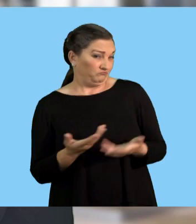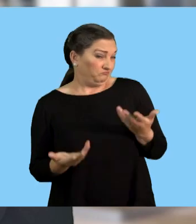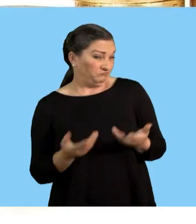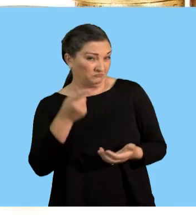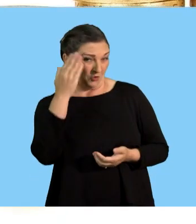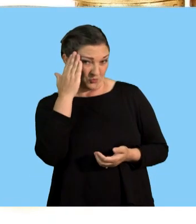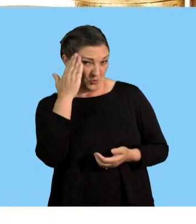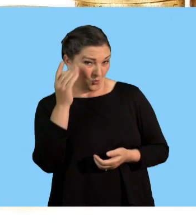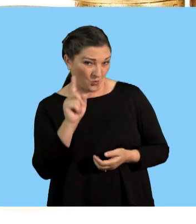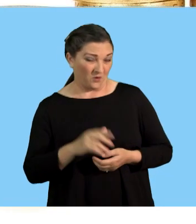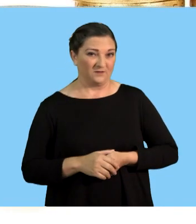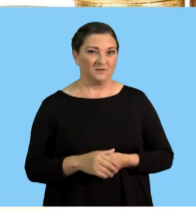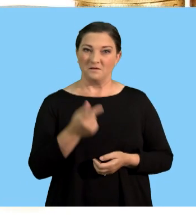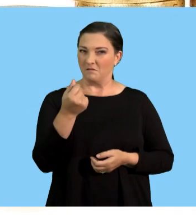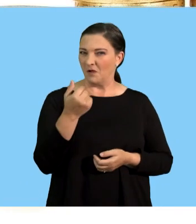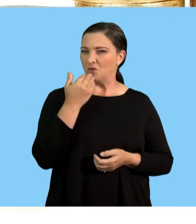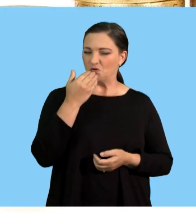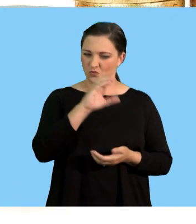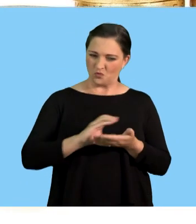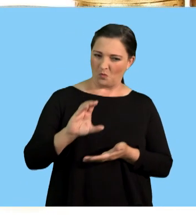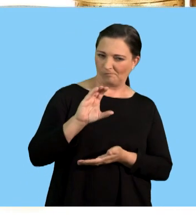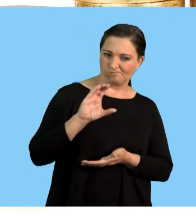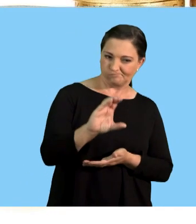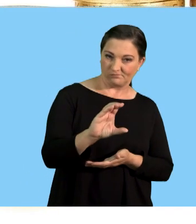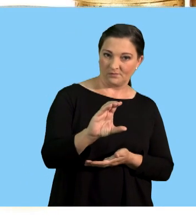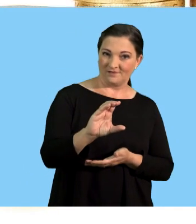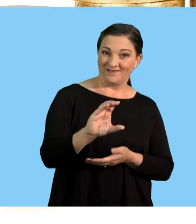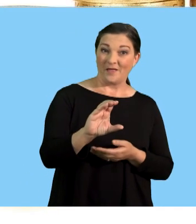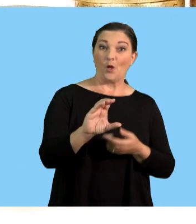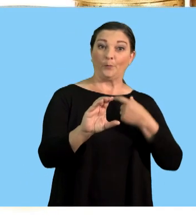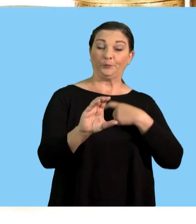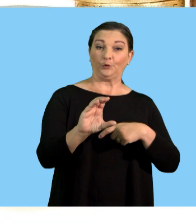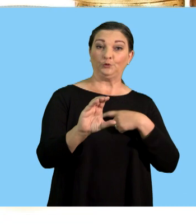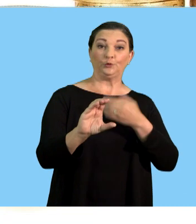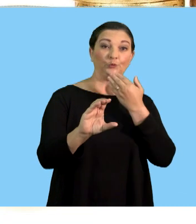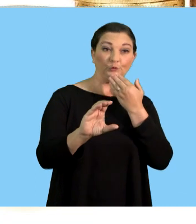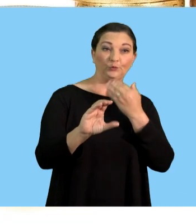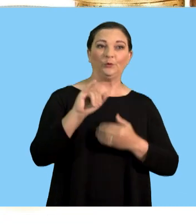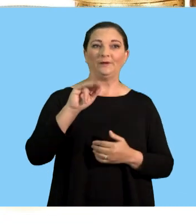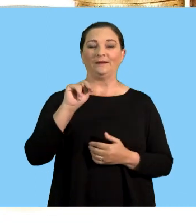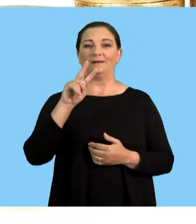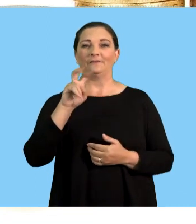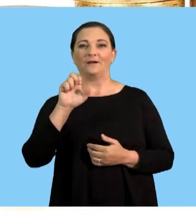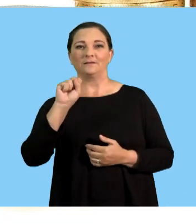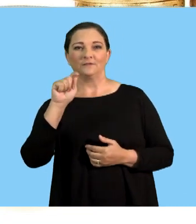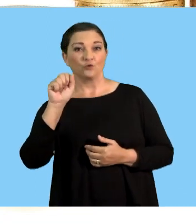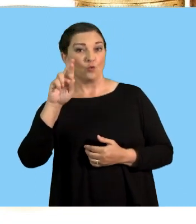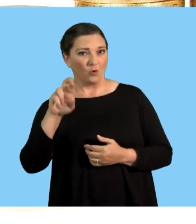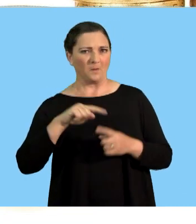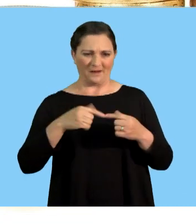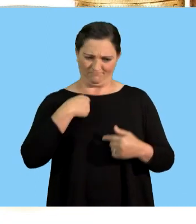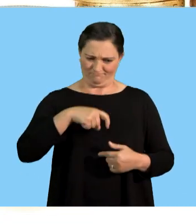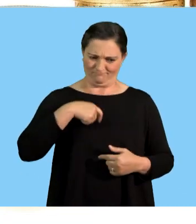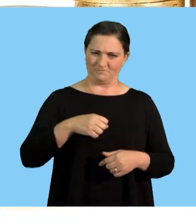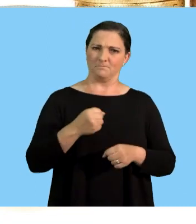did you know investors make more money than bosses who run the business on a daily basis? So this is